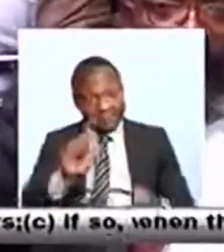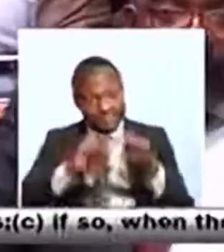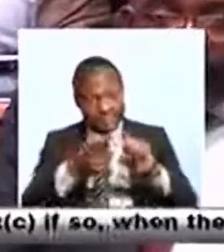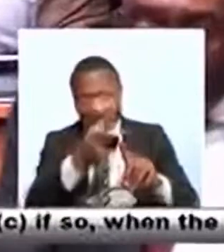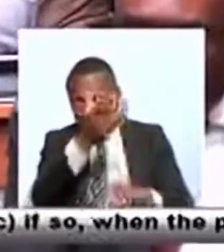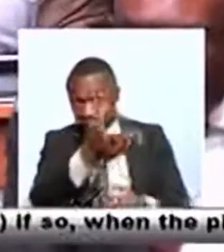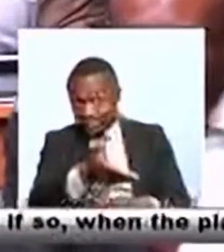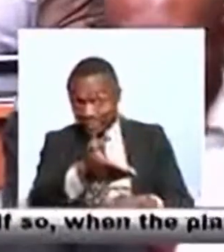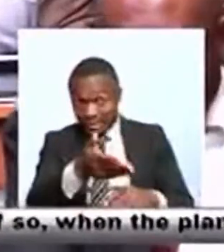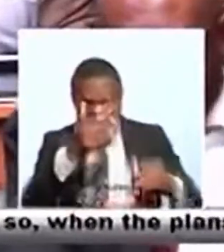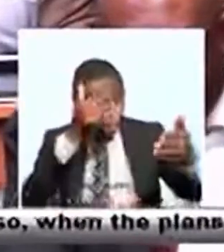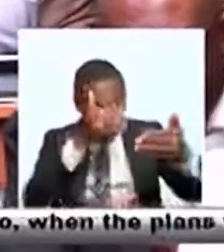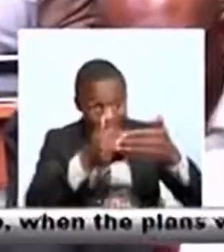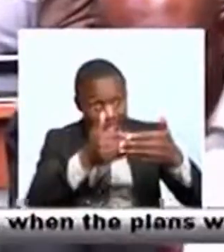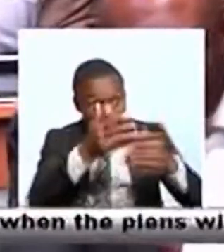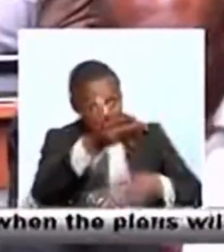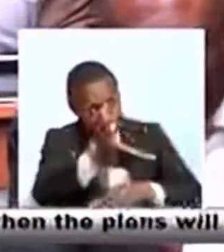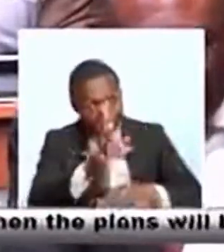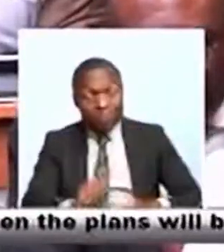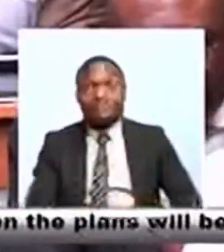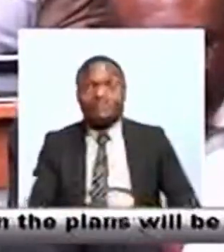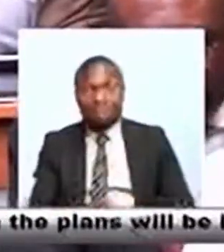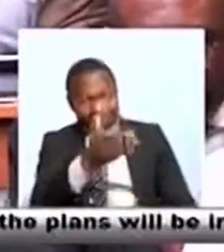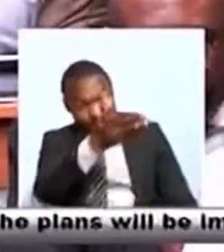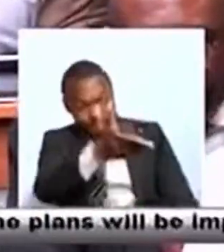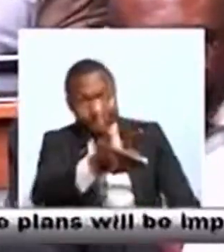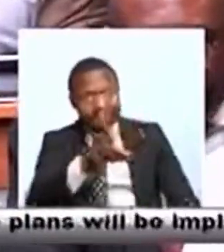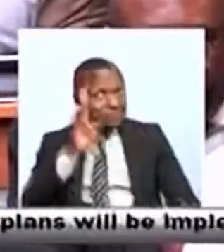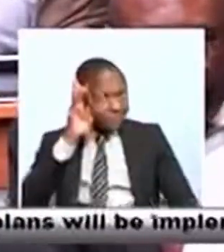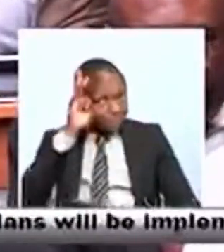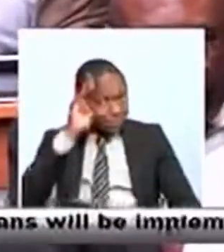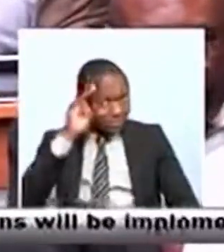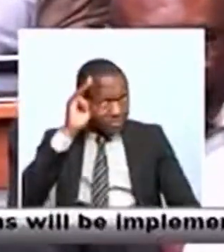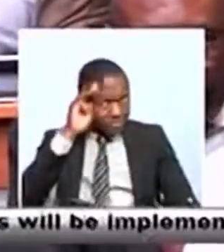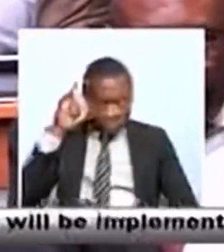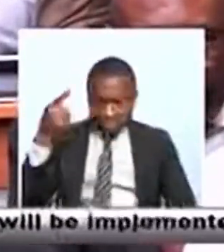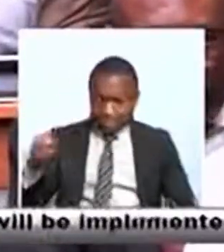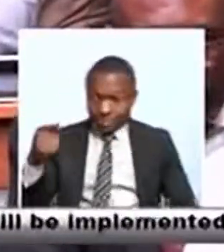next door to you, there, Minister of Green Economy,